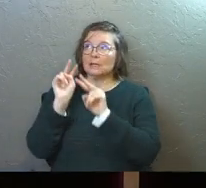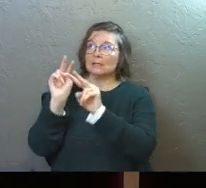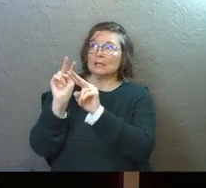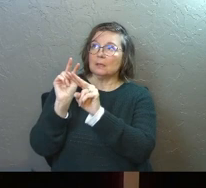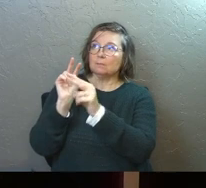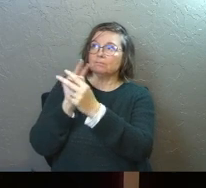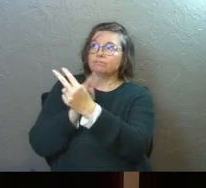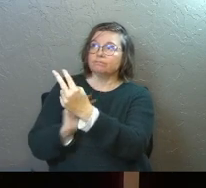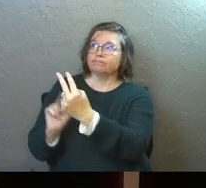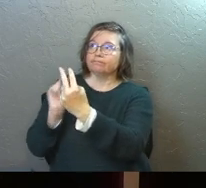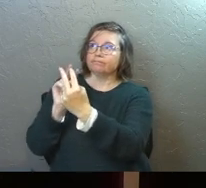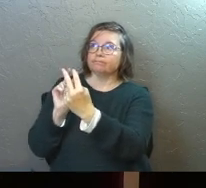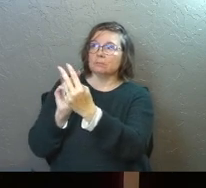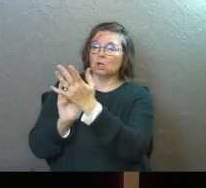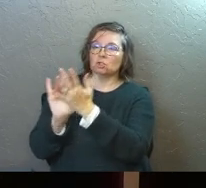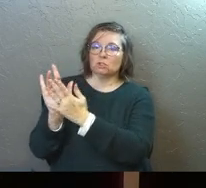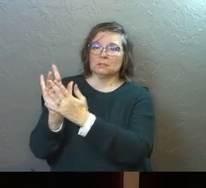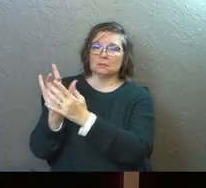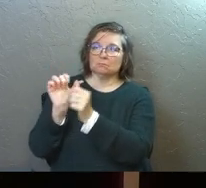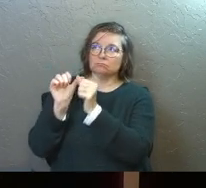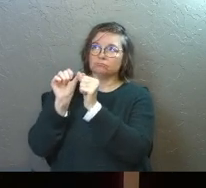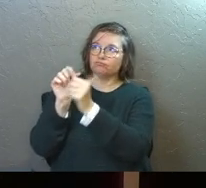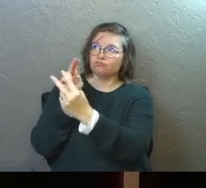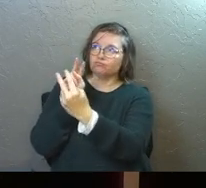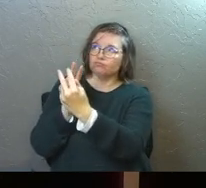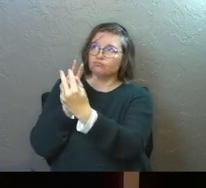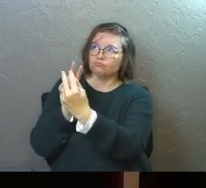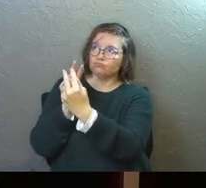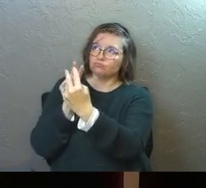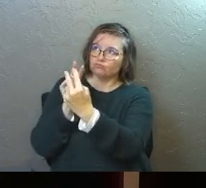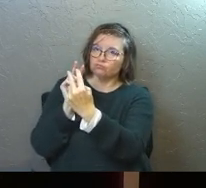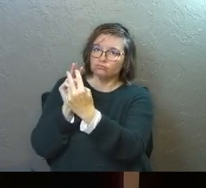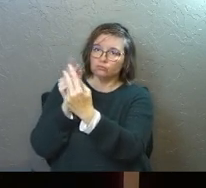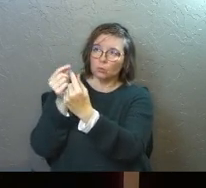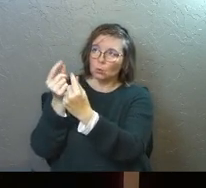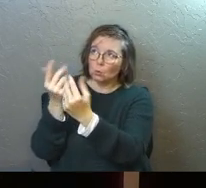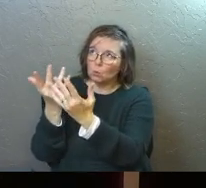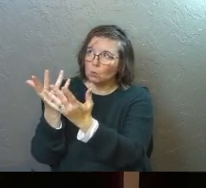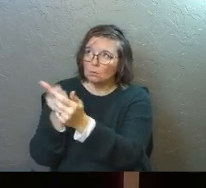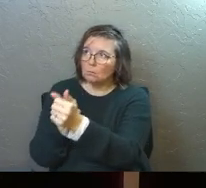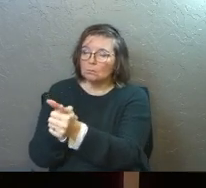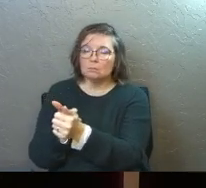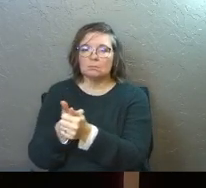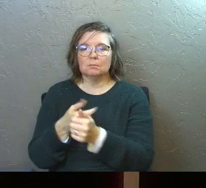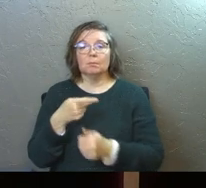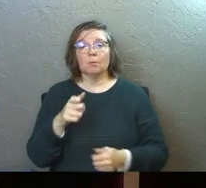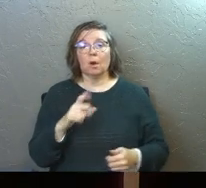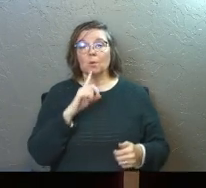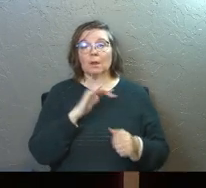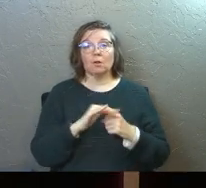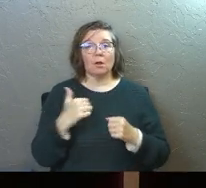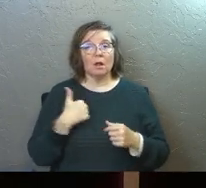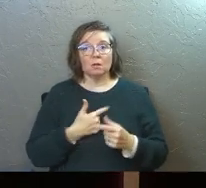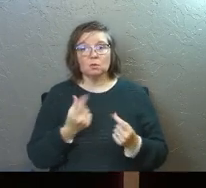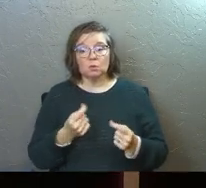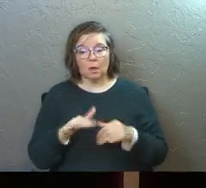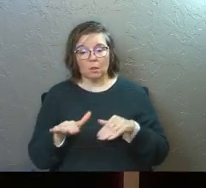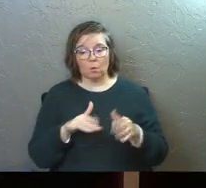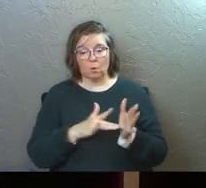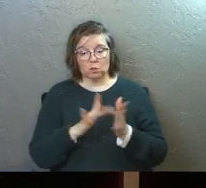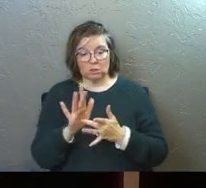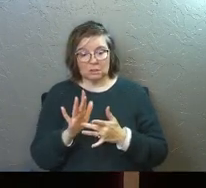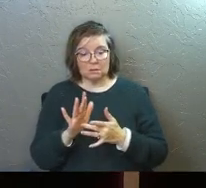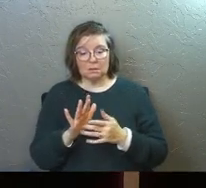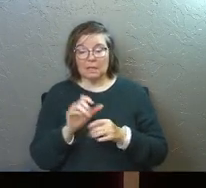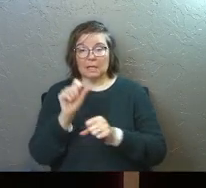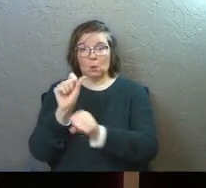Jesus, the champion who initiates and perfects our faith. So what is Paul really calling us to here in this walk with Jesus?